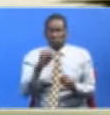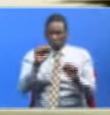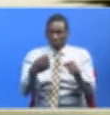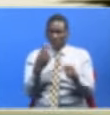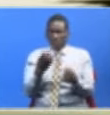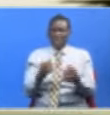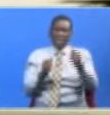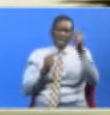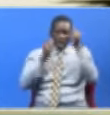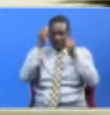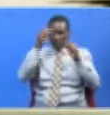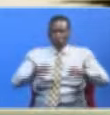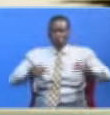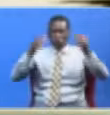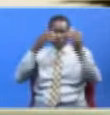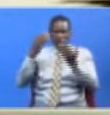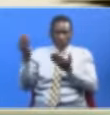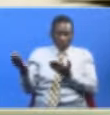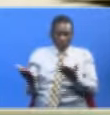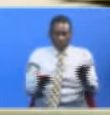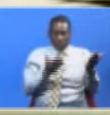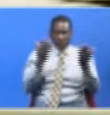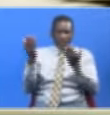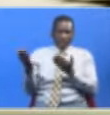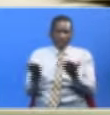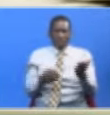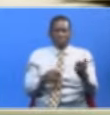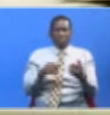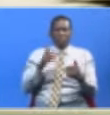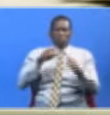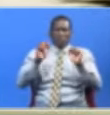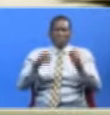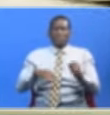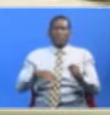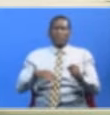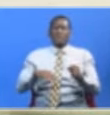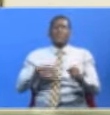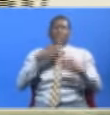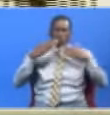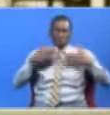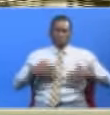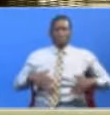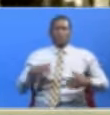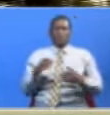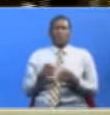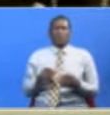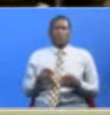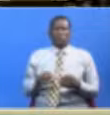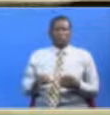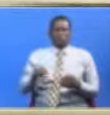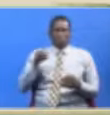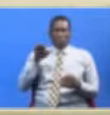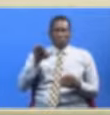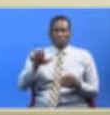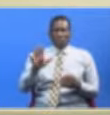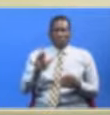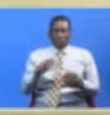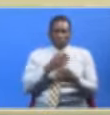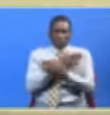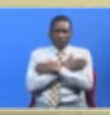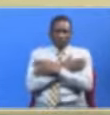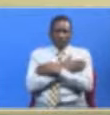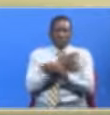military officers receiving what will be the bodies of their lost colleagues and